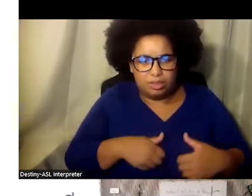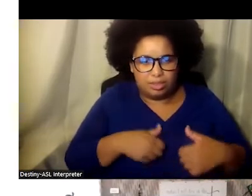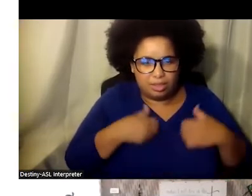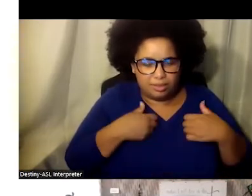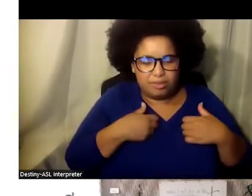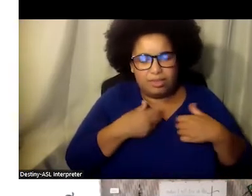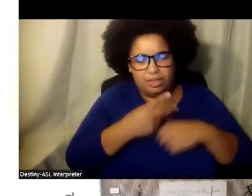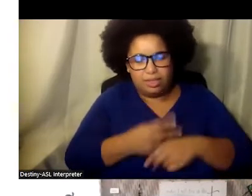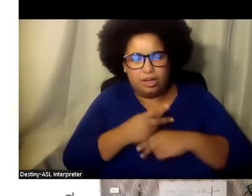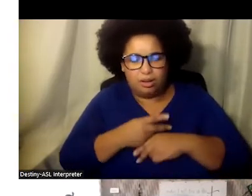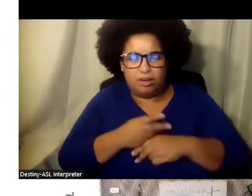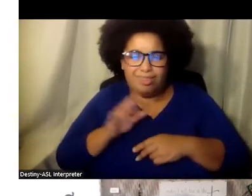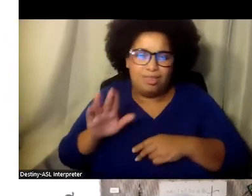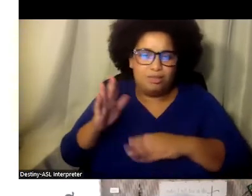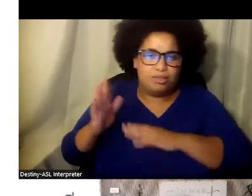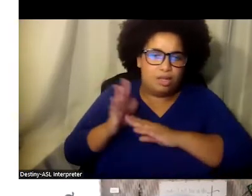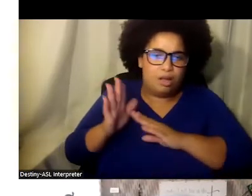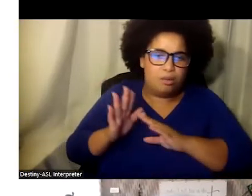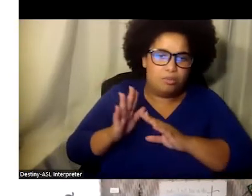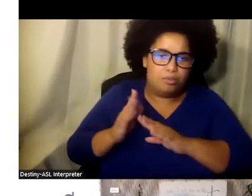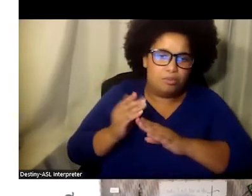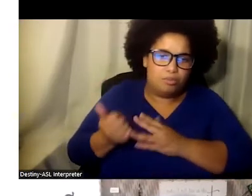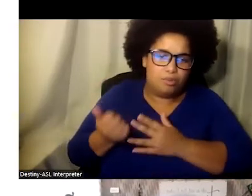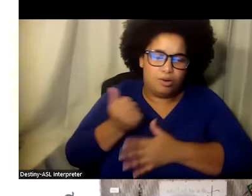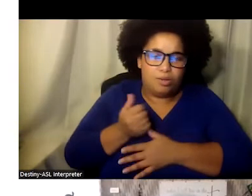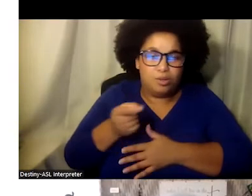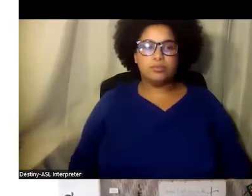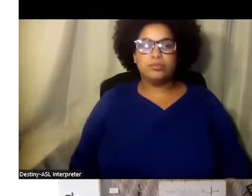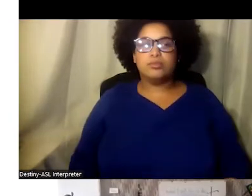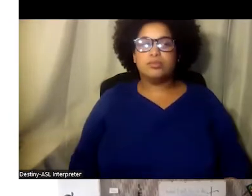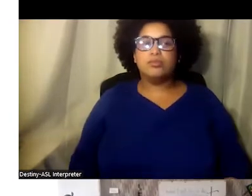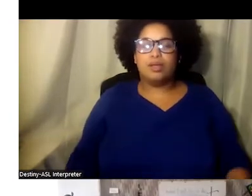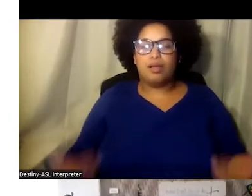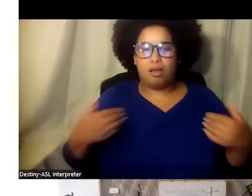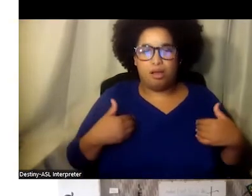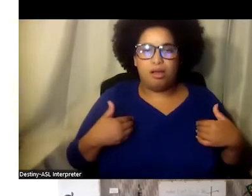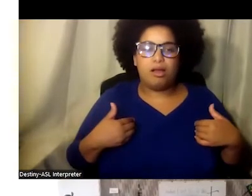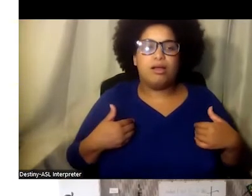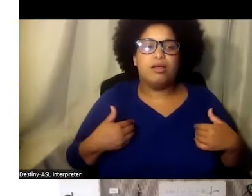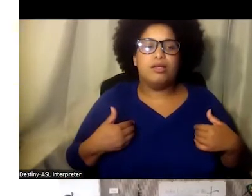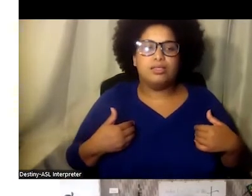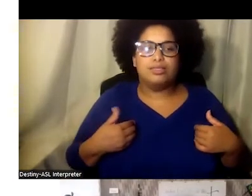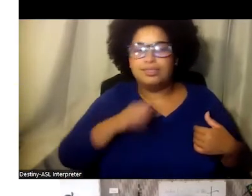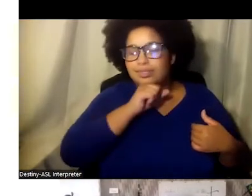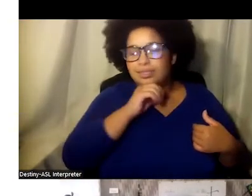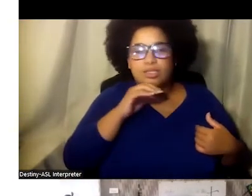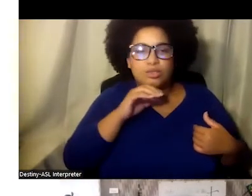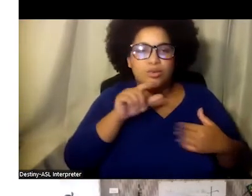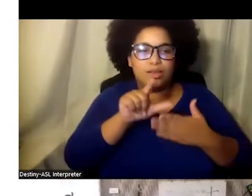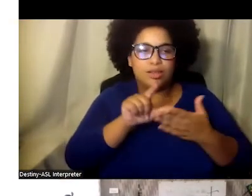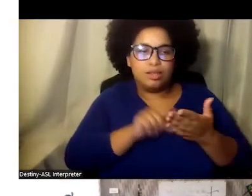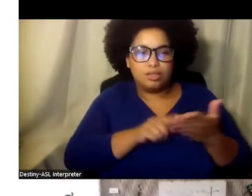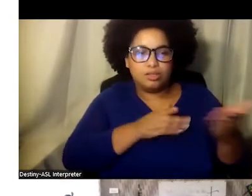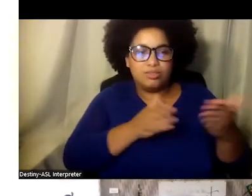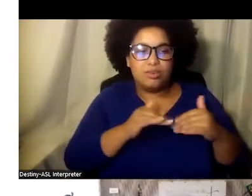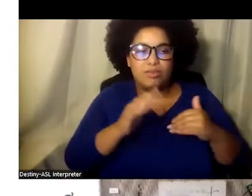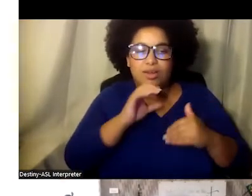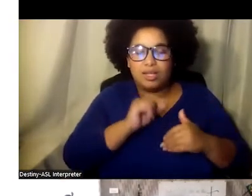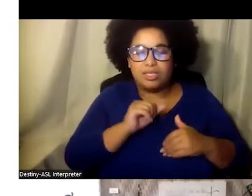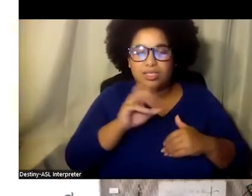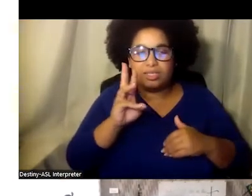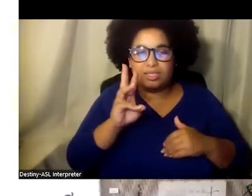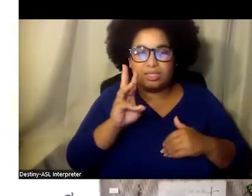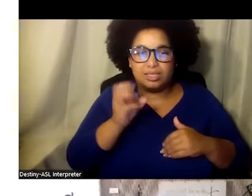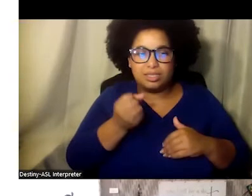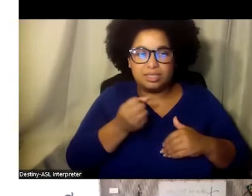top priority. You have rights. Always remember that. And if you're over 60, those services are for you regardless of